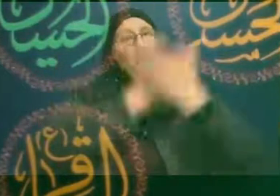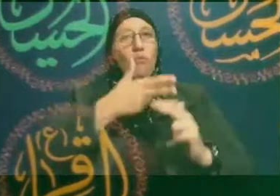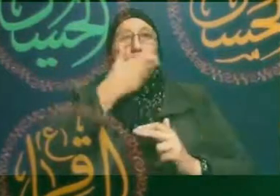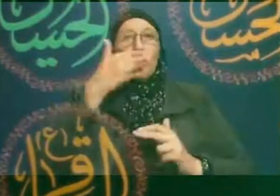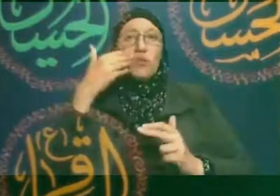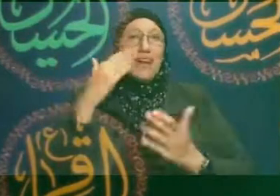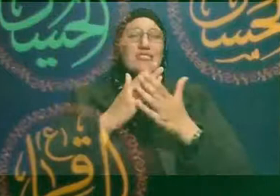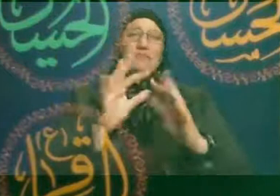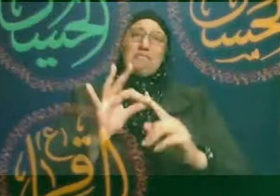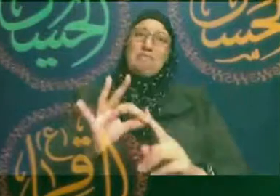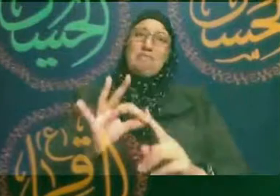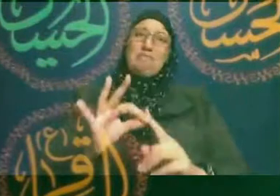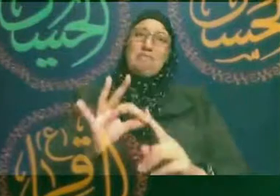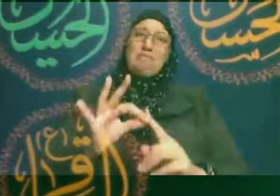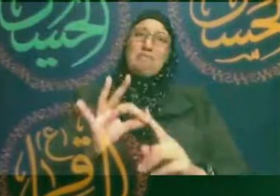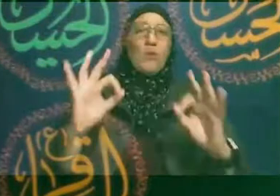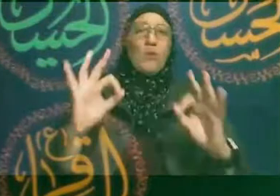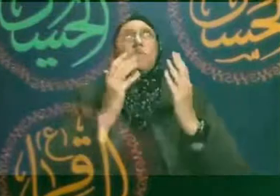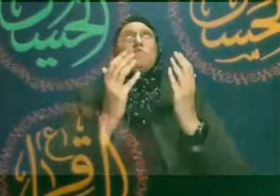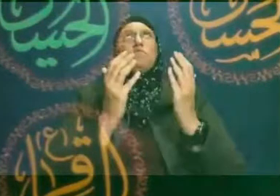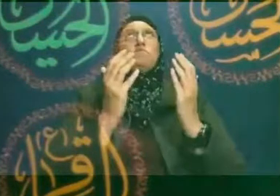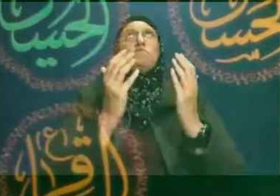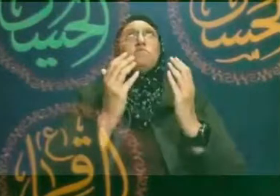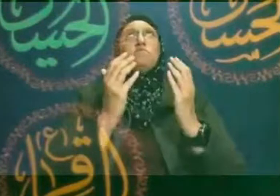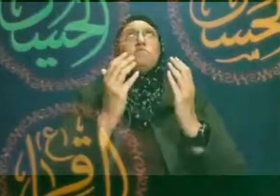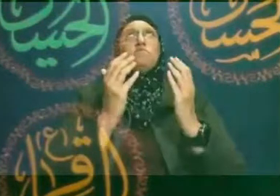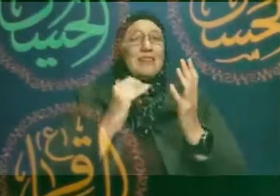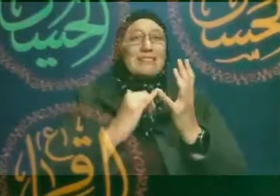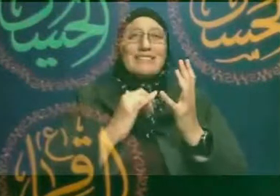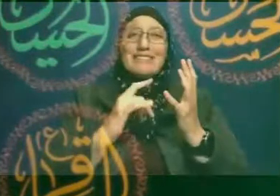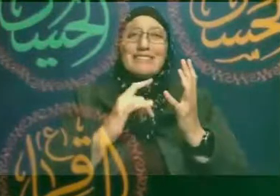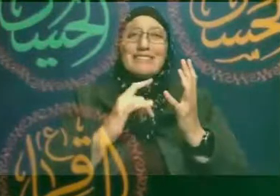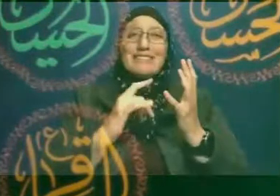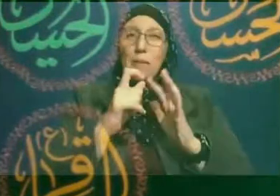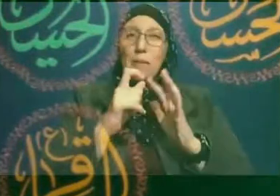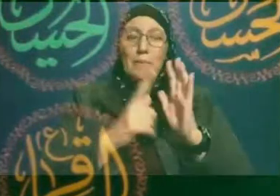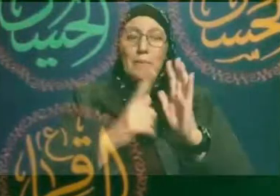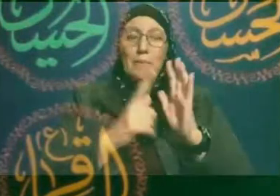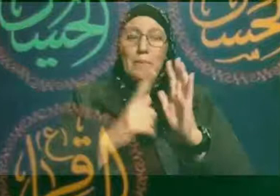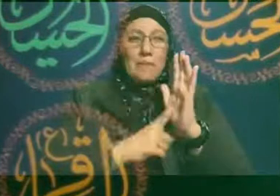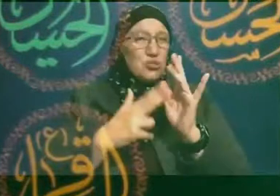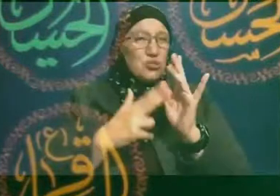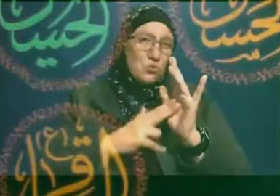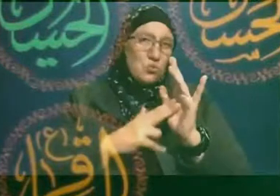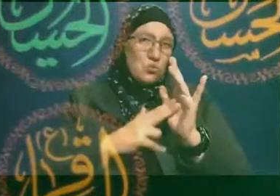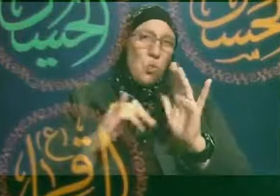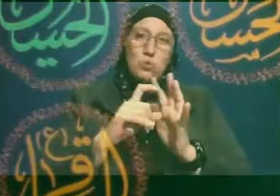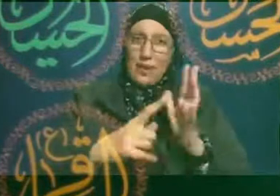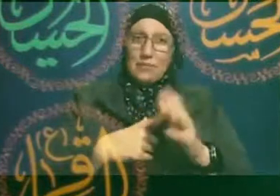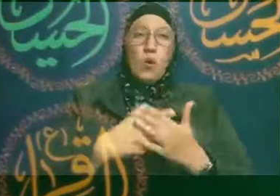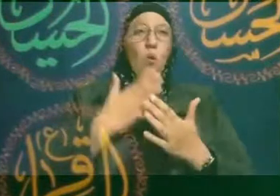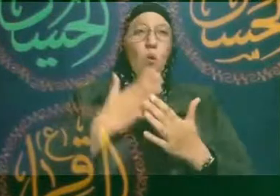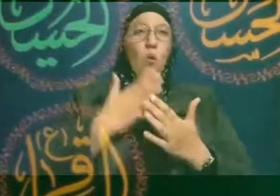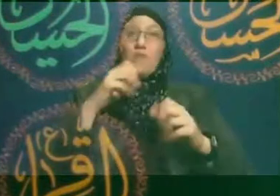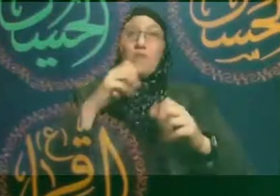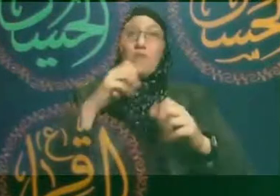from the time that you break your fast, take advantage of any opportunity and spend some time, the more the